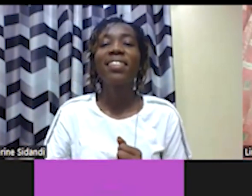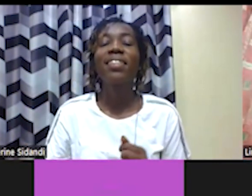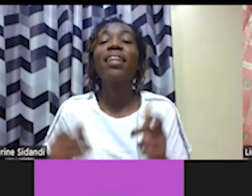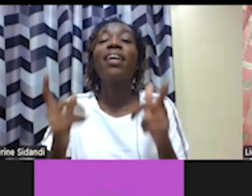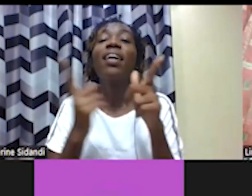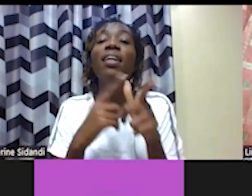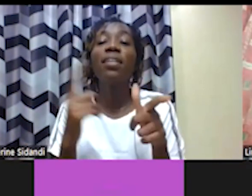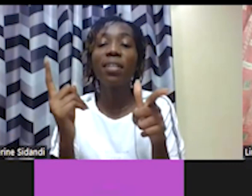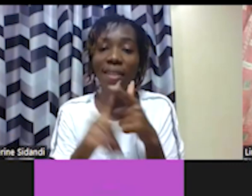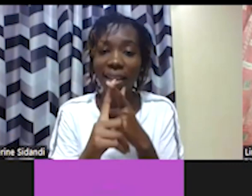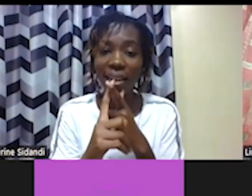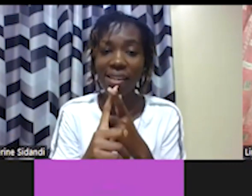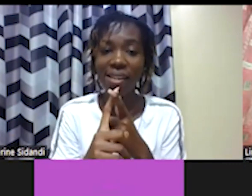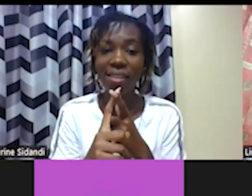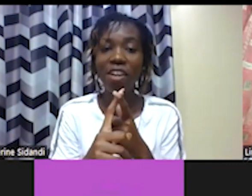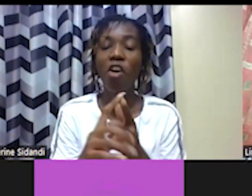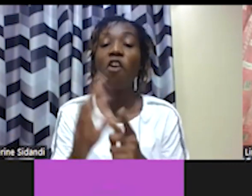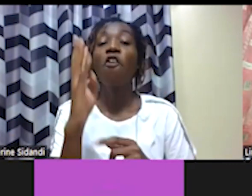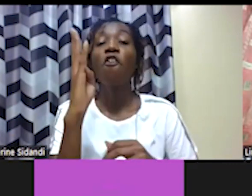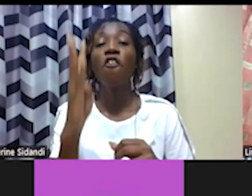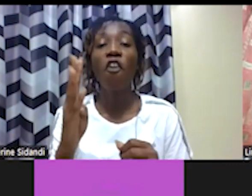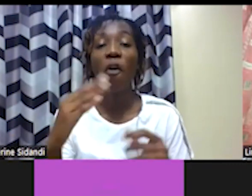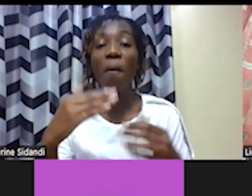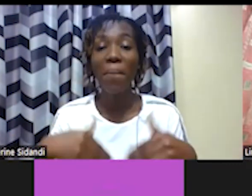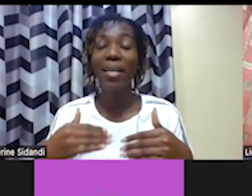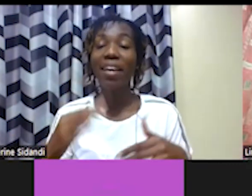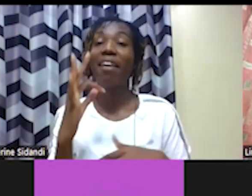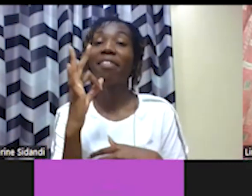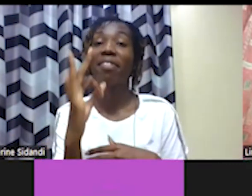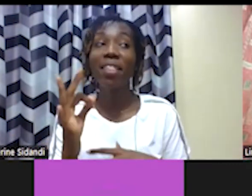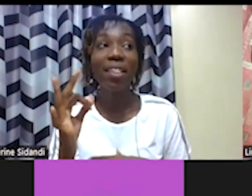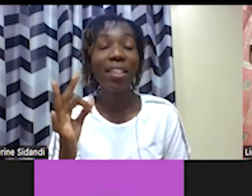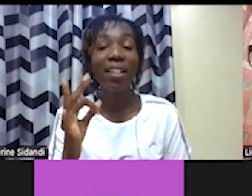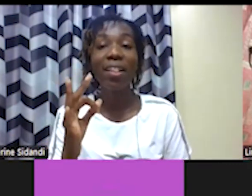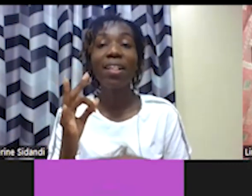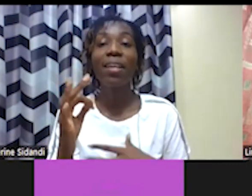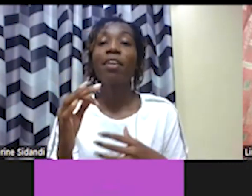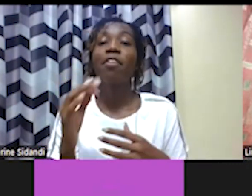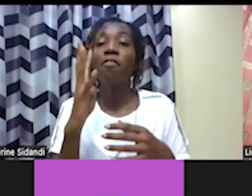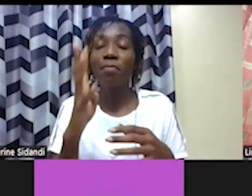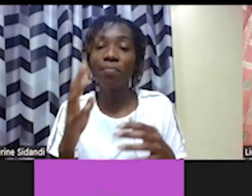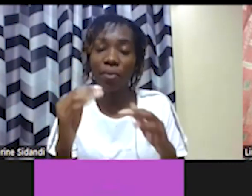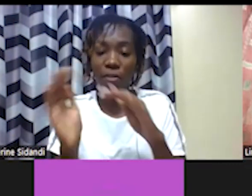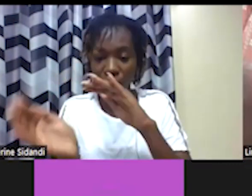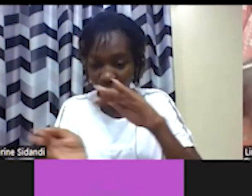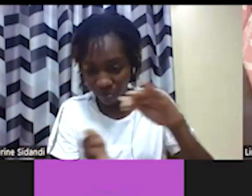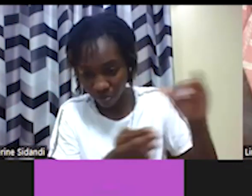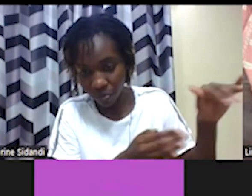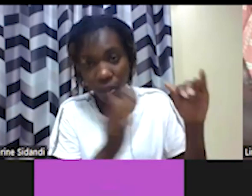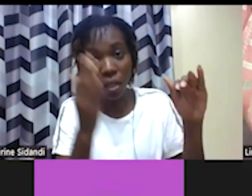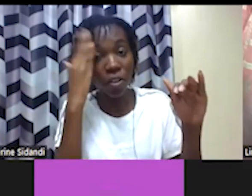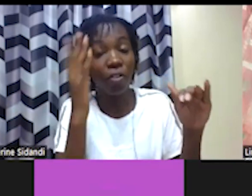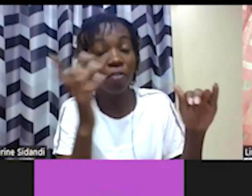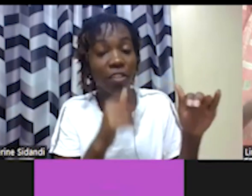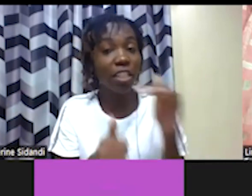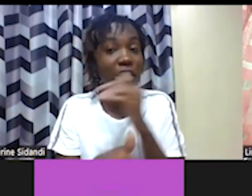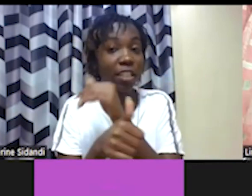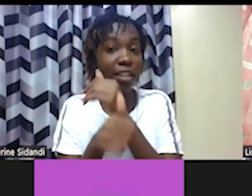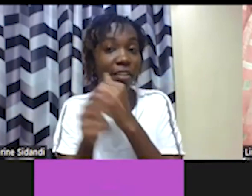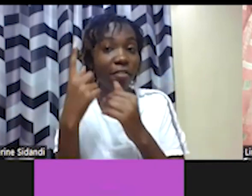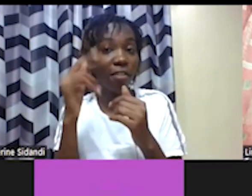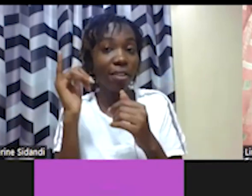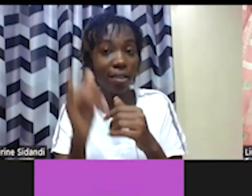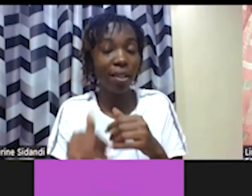Then the 4 monkeys, 3 of the 4 monkeys were removed, which have known the dangers of going up there because of